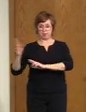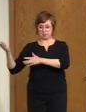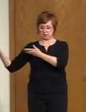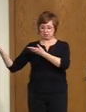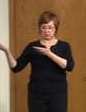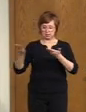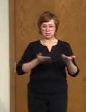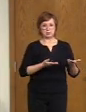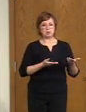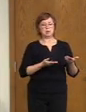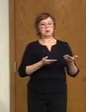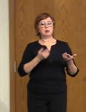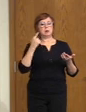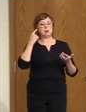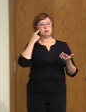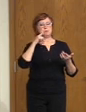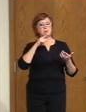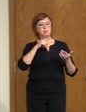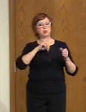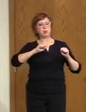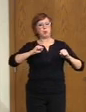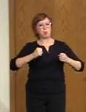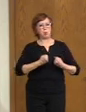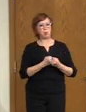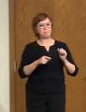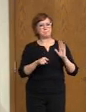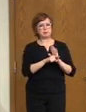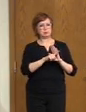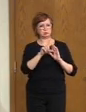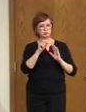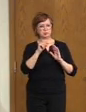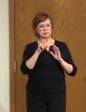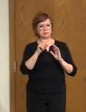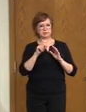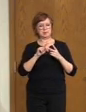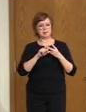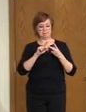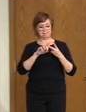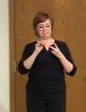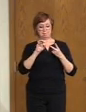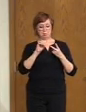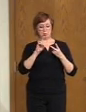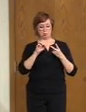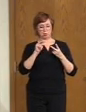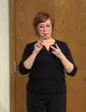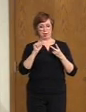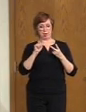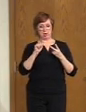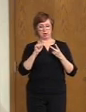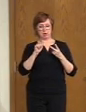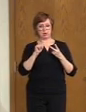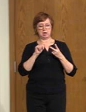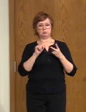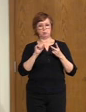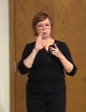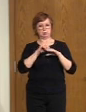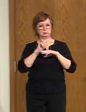that are -20, the Moderna vaccine, the far north will be a priority.